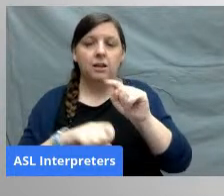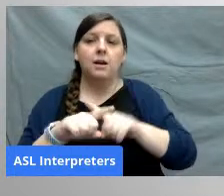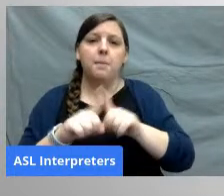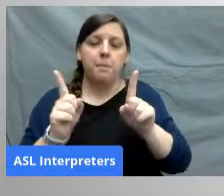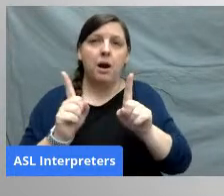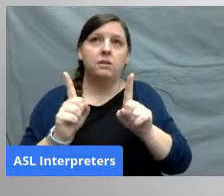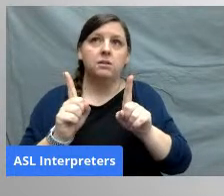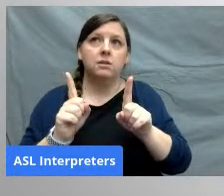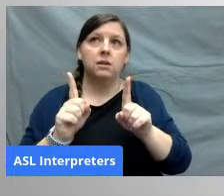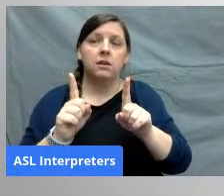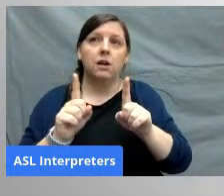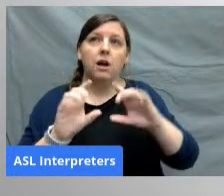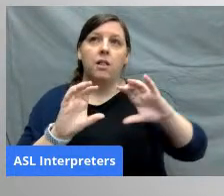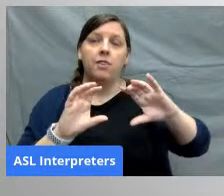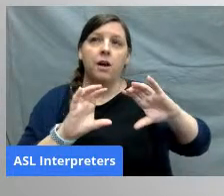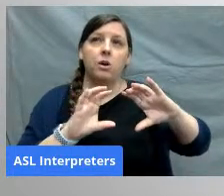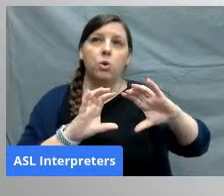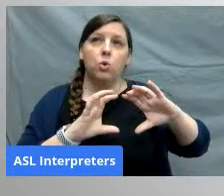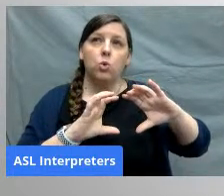the course that we